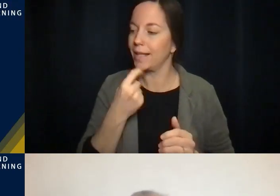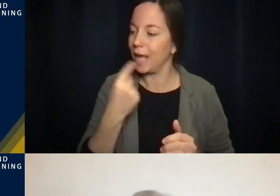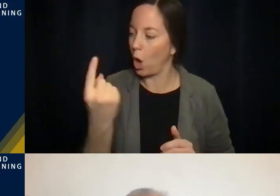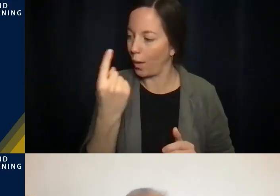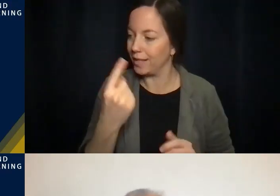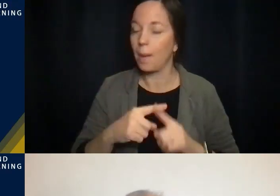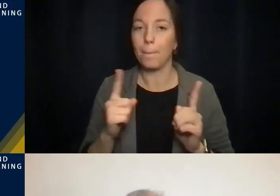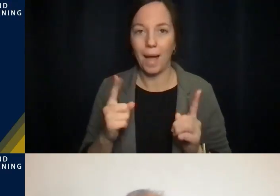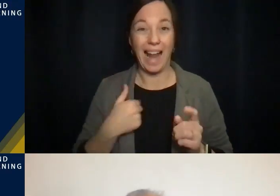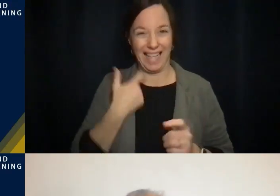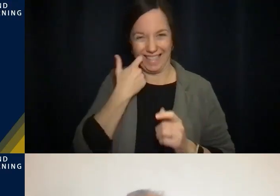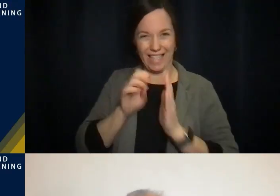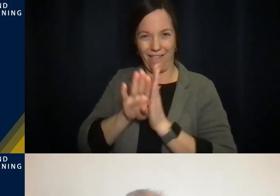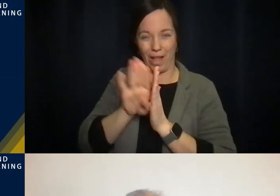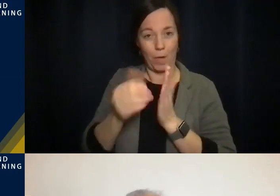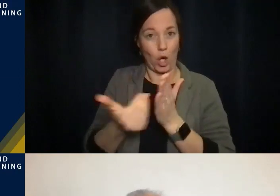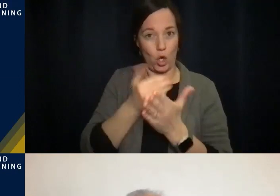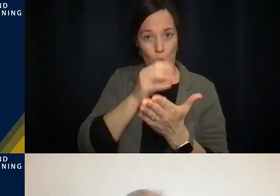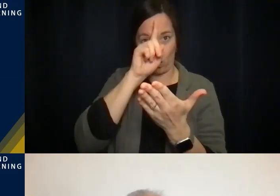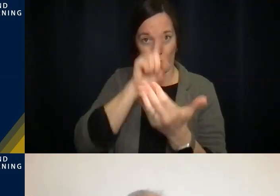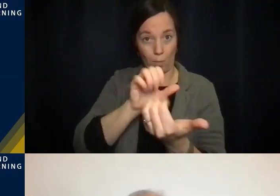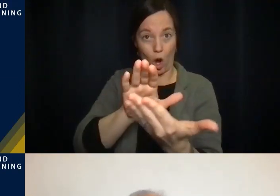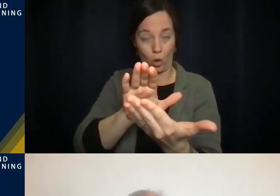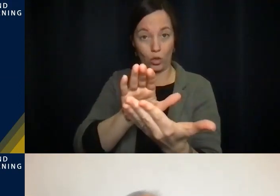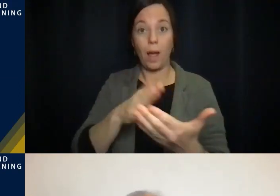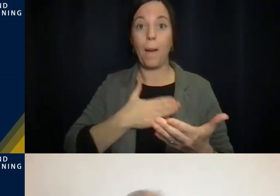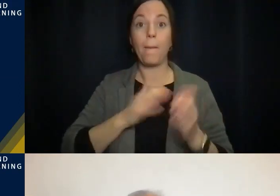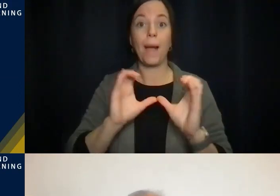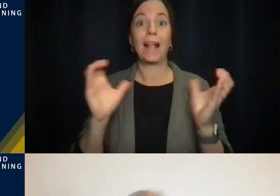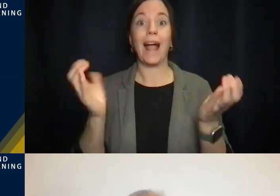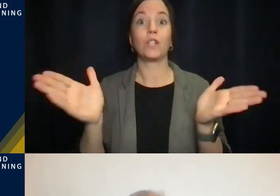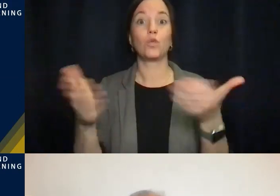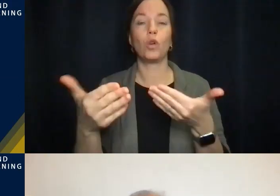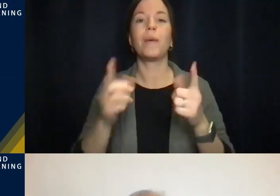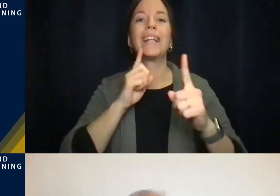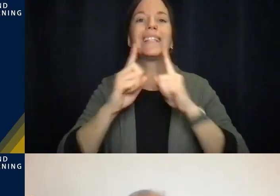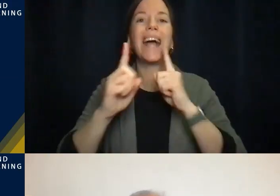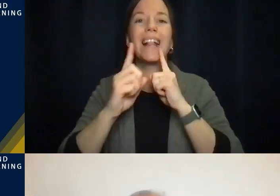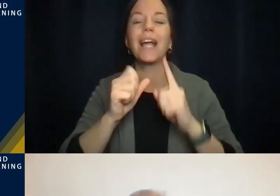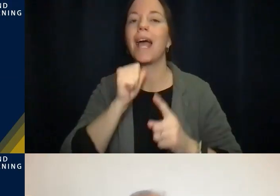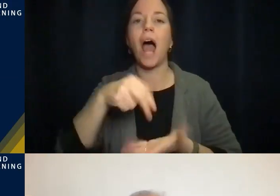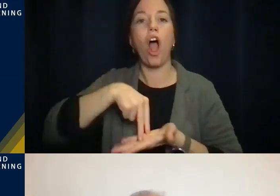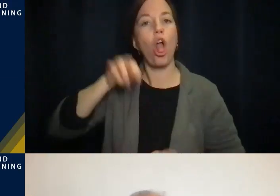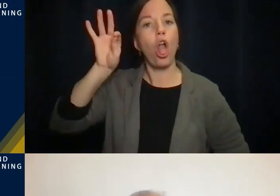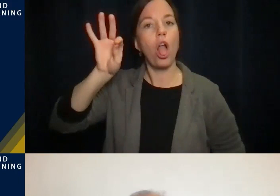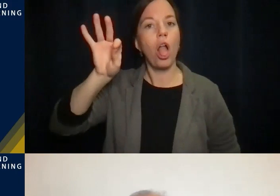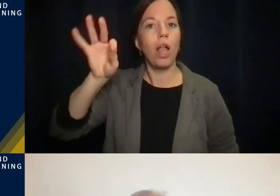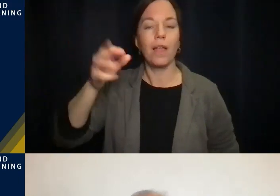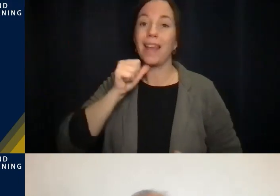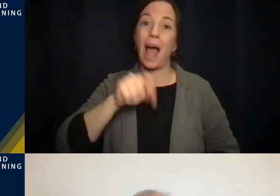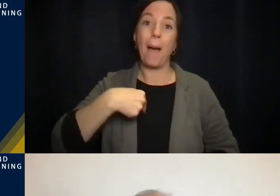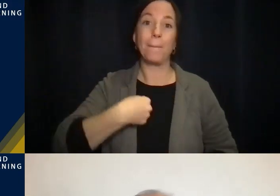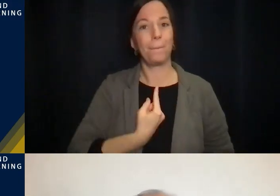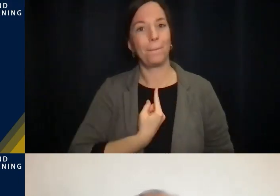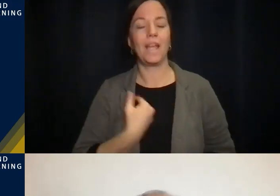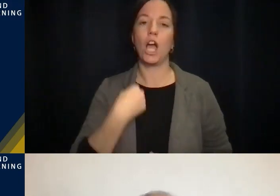I just developed this new way of doing things, and where now my classroom is this dialogue rather than a monologue, right? Not me just telling